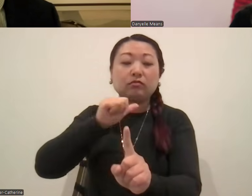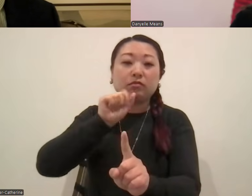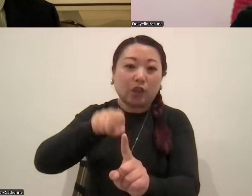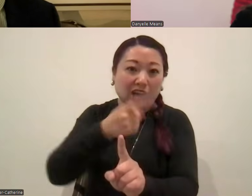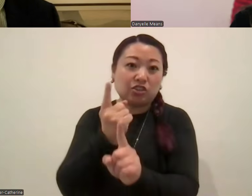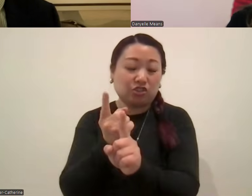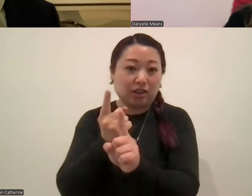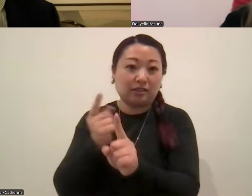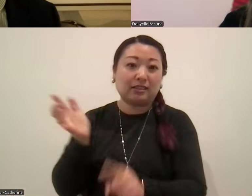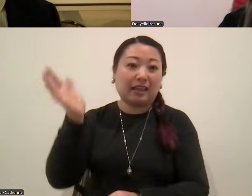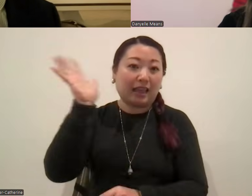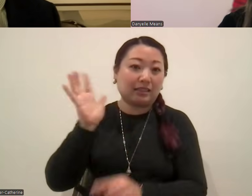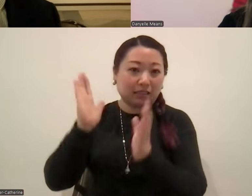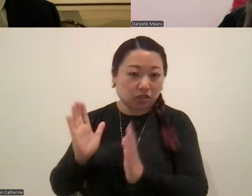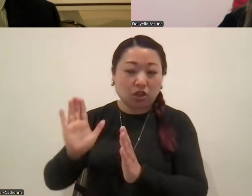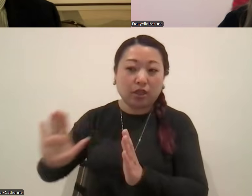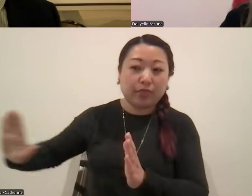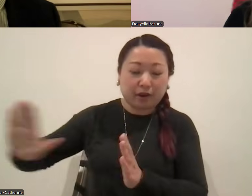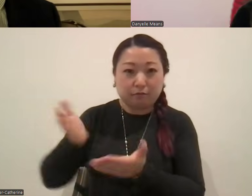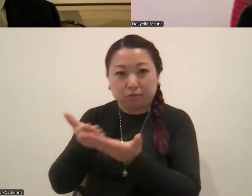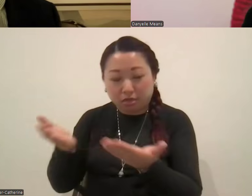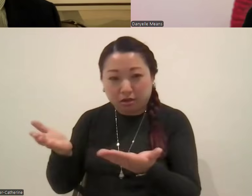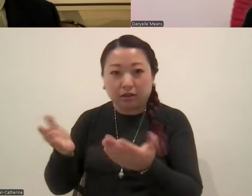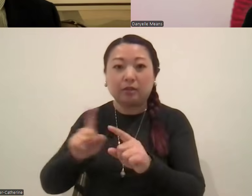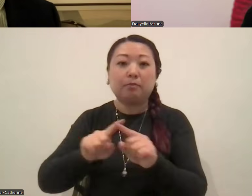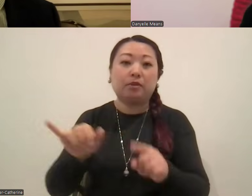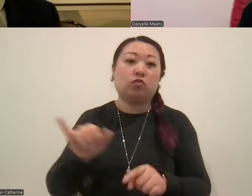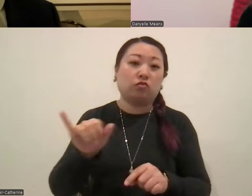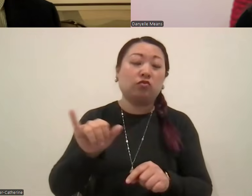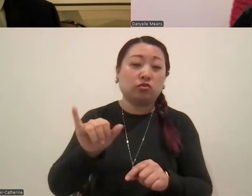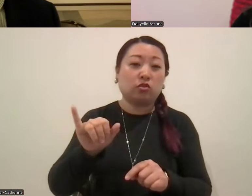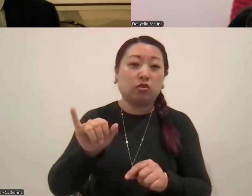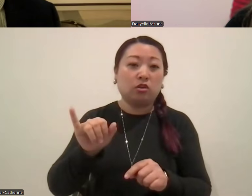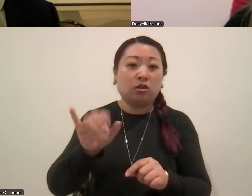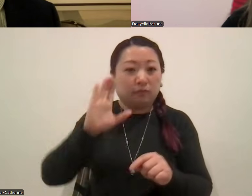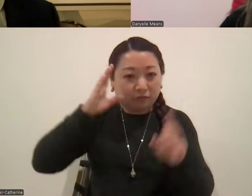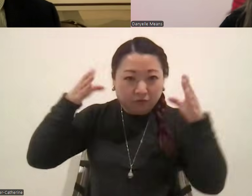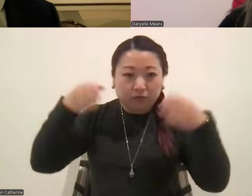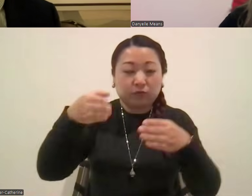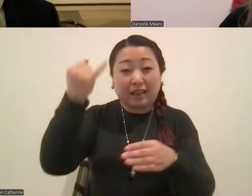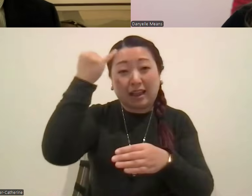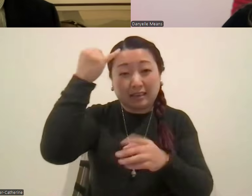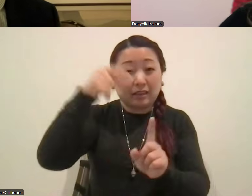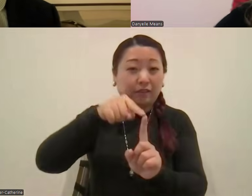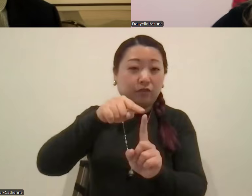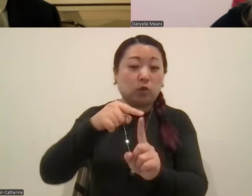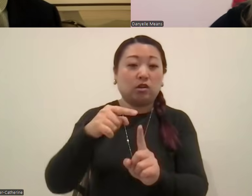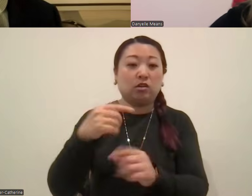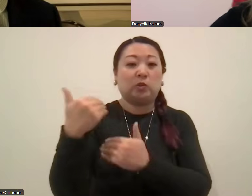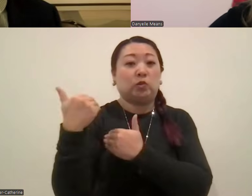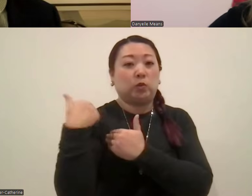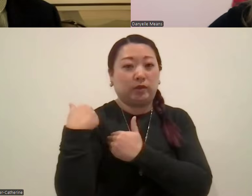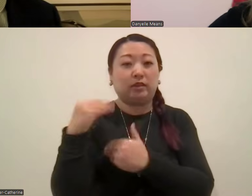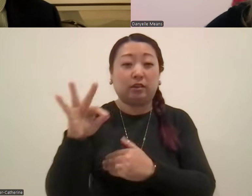the ancestors and their belongings, but this idea of duty of care, that